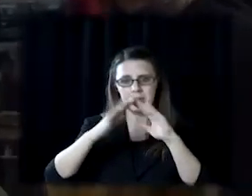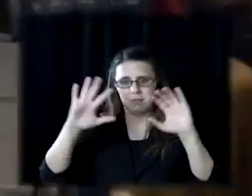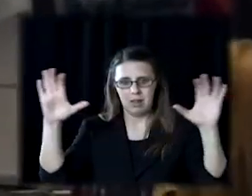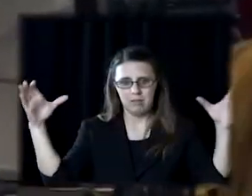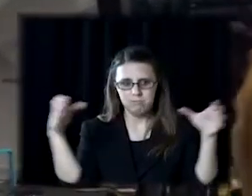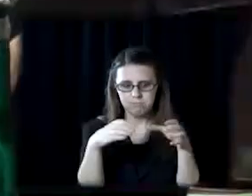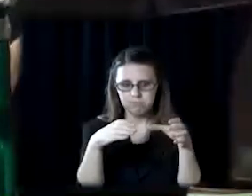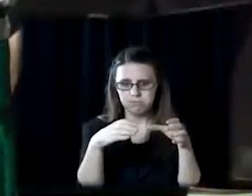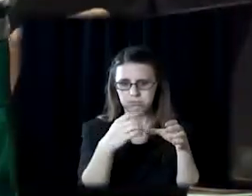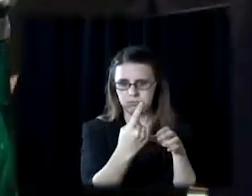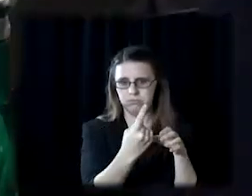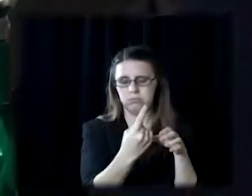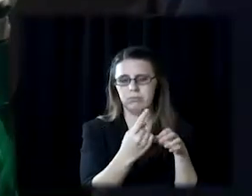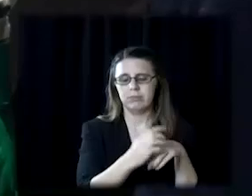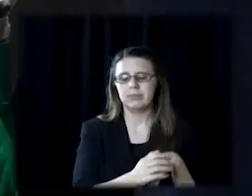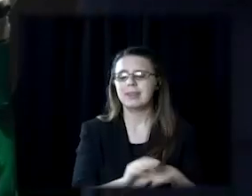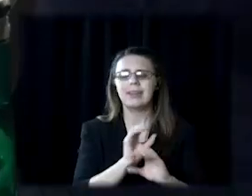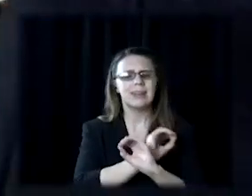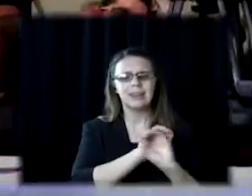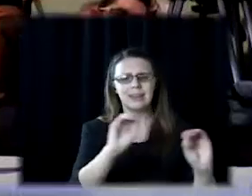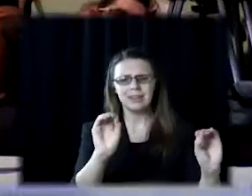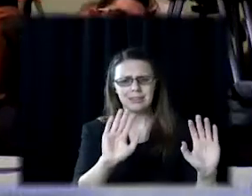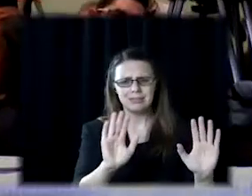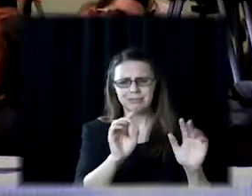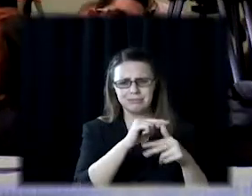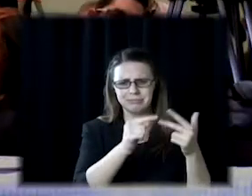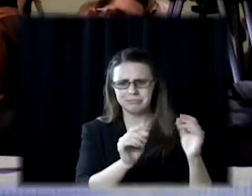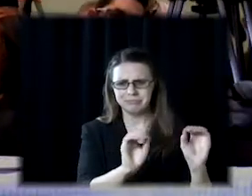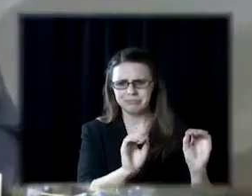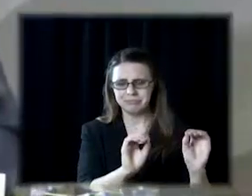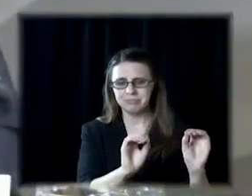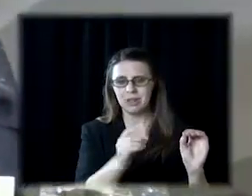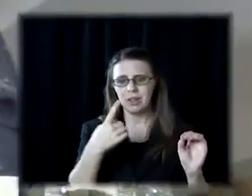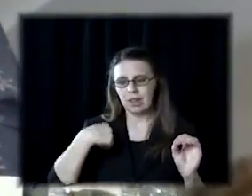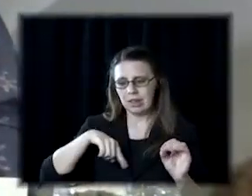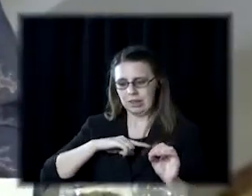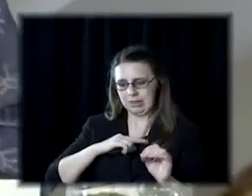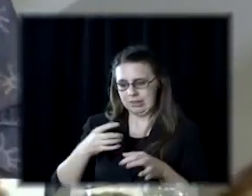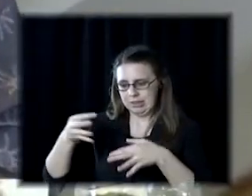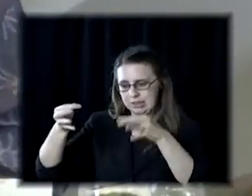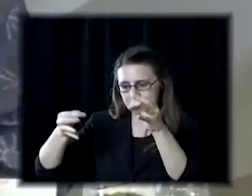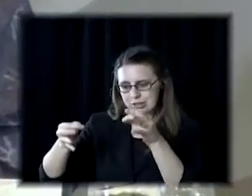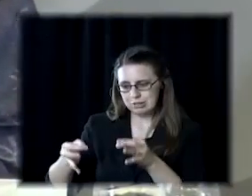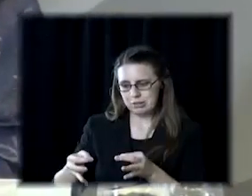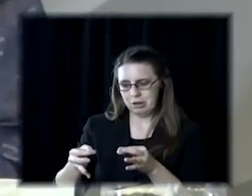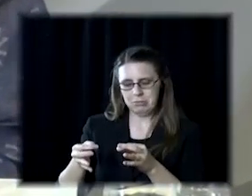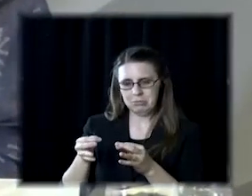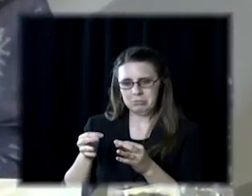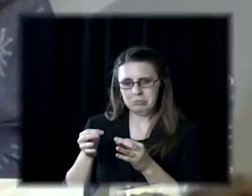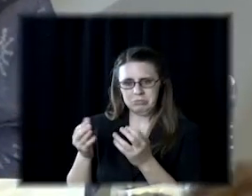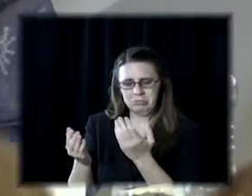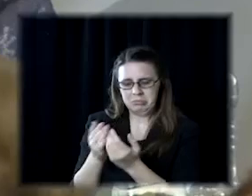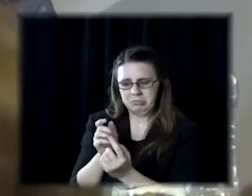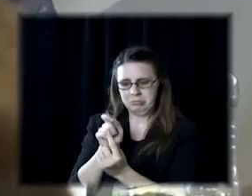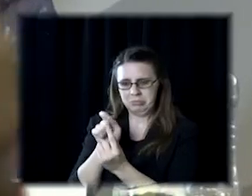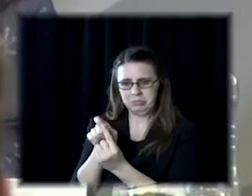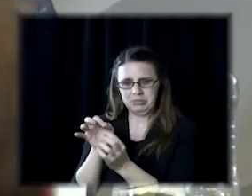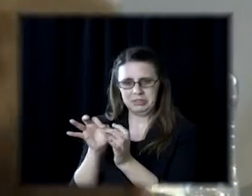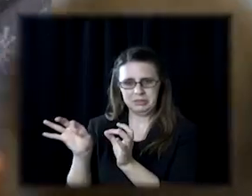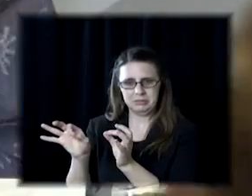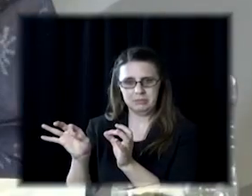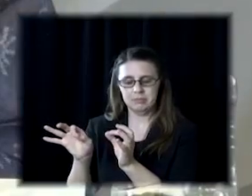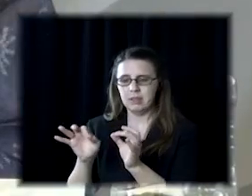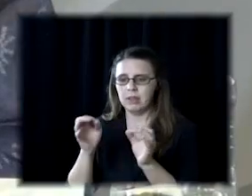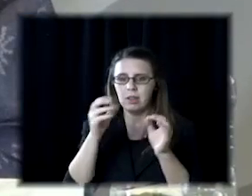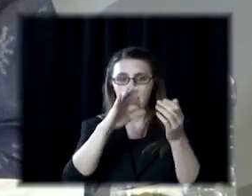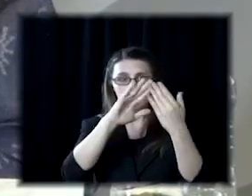above. It is just what we described it to be and nothing more. It is not an intent to consolidate anything. It's to work with